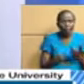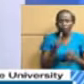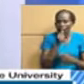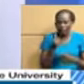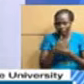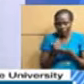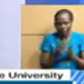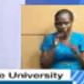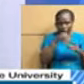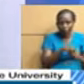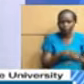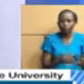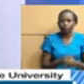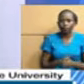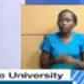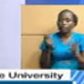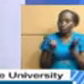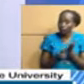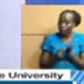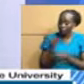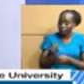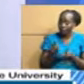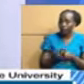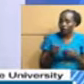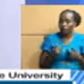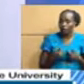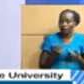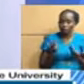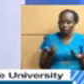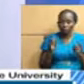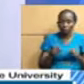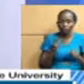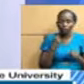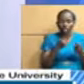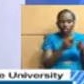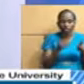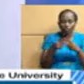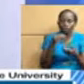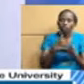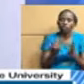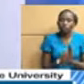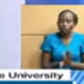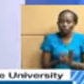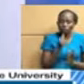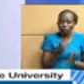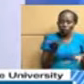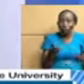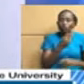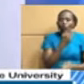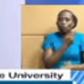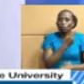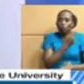included in that. But also in Uganda, we've added this, that should be multi-sectoral. That health does not come in just hospitals